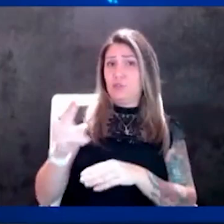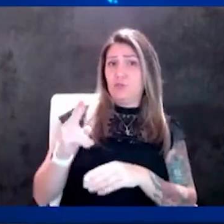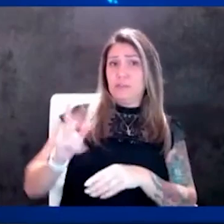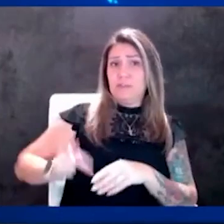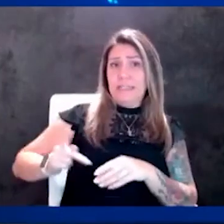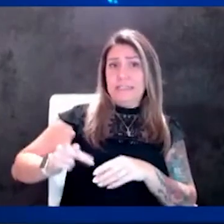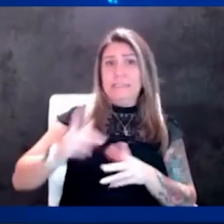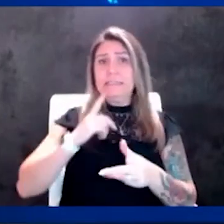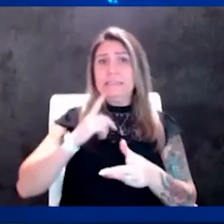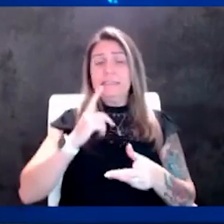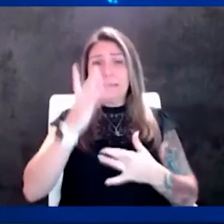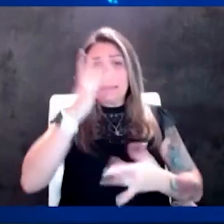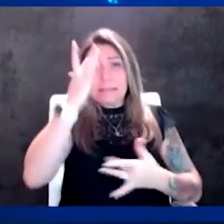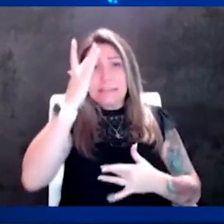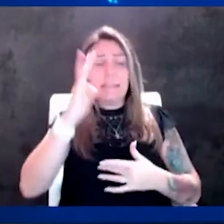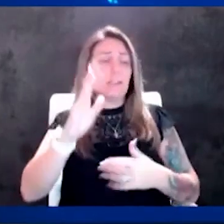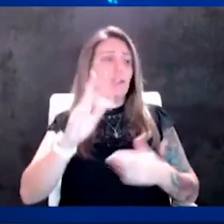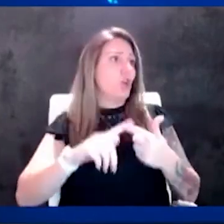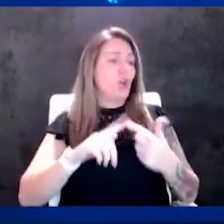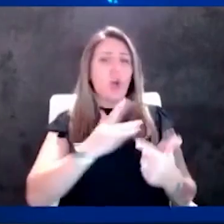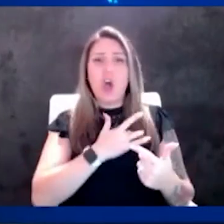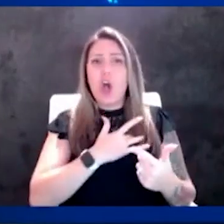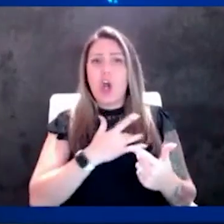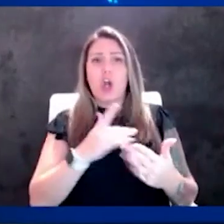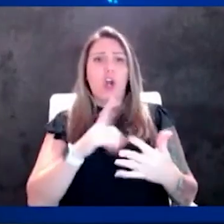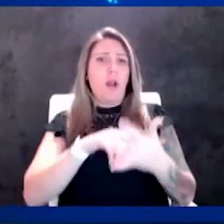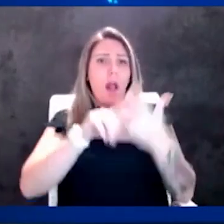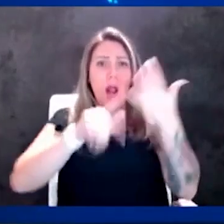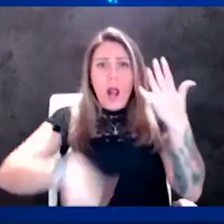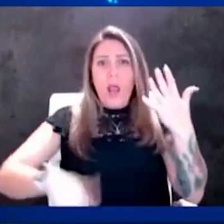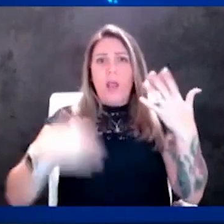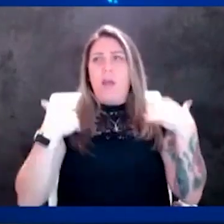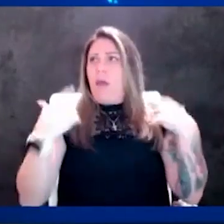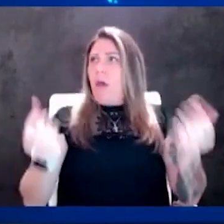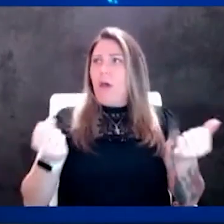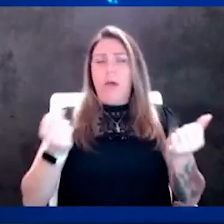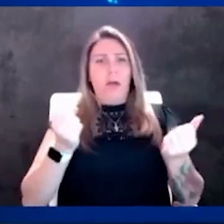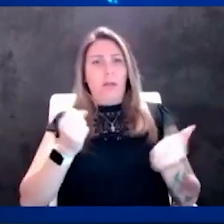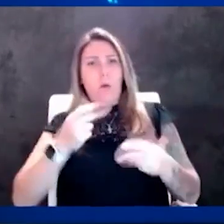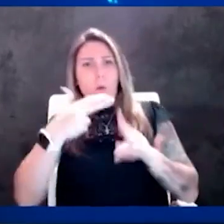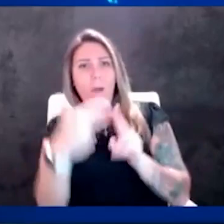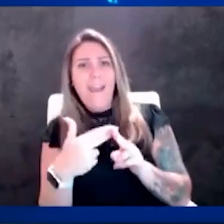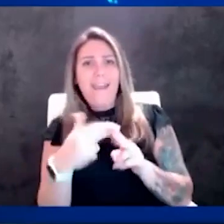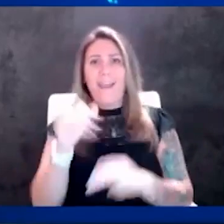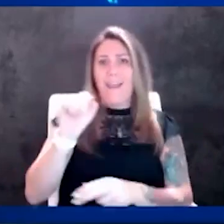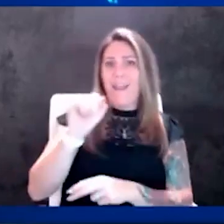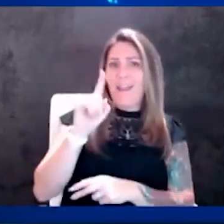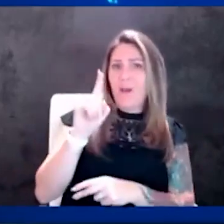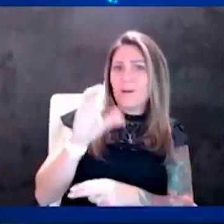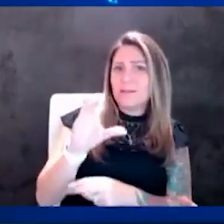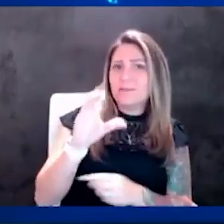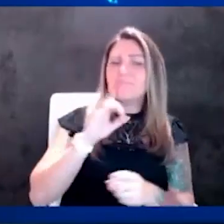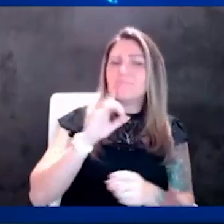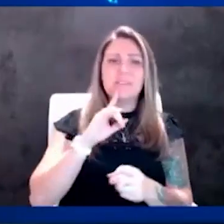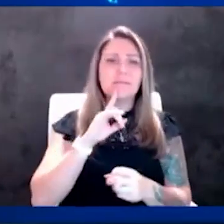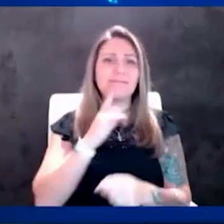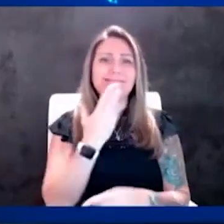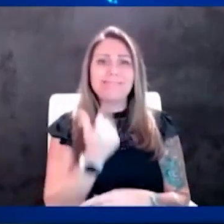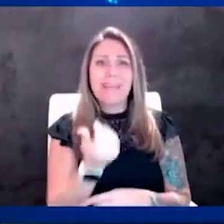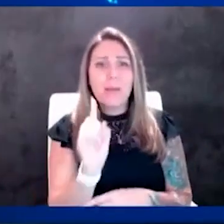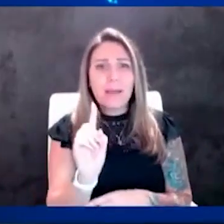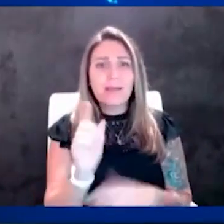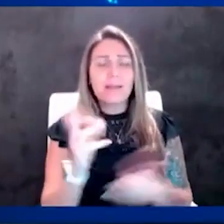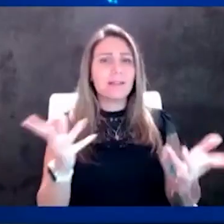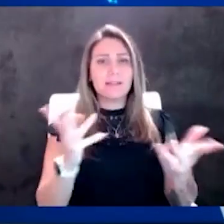What's your heart like? How healthy are you? What's your weight? What's your A1C? Your measurement of your diabetes. All those